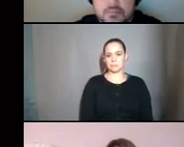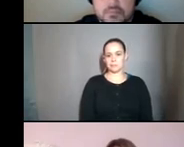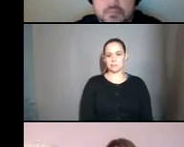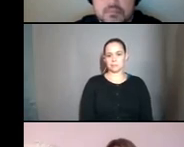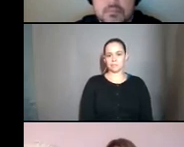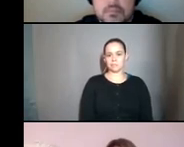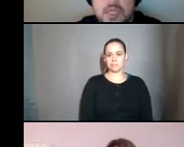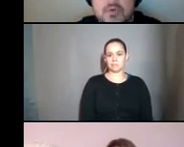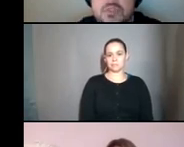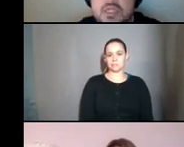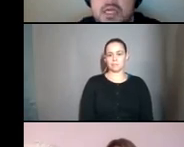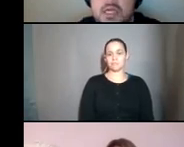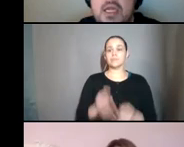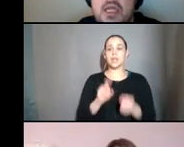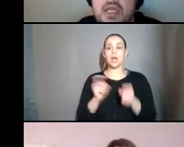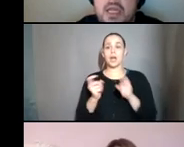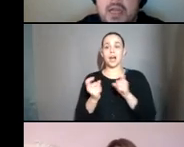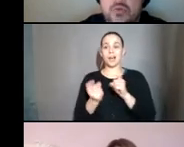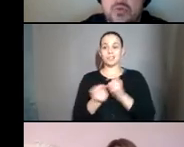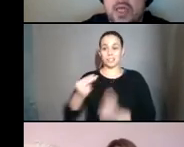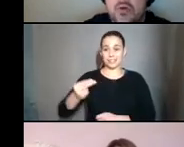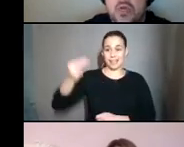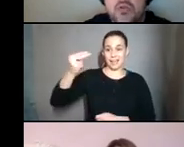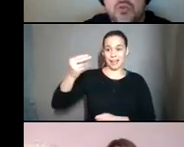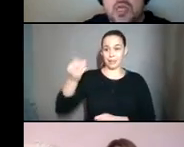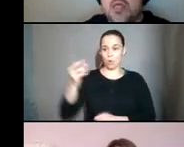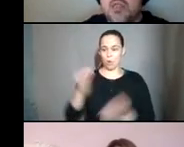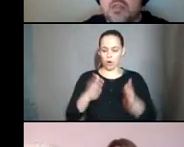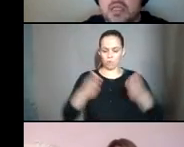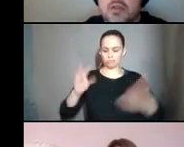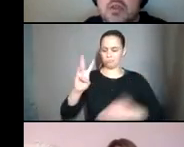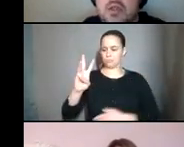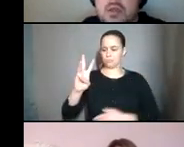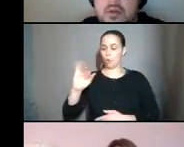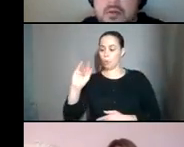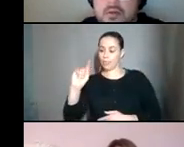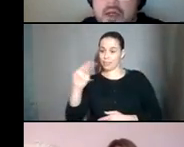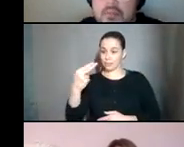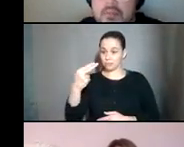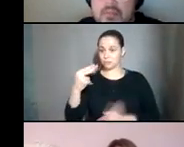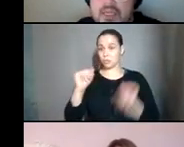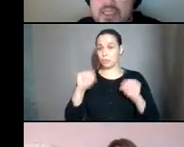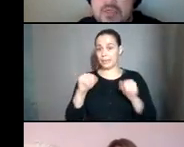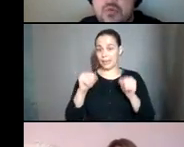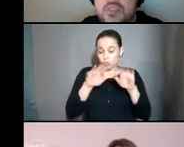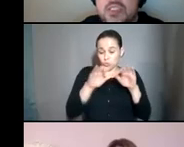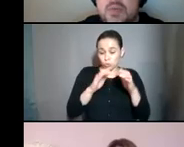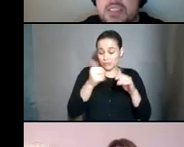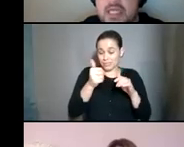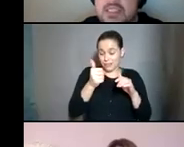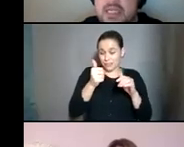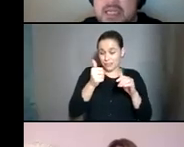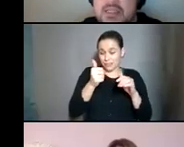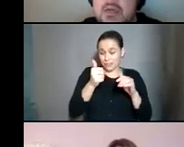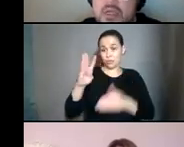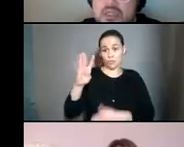Adjust the height or width of the array by groups of 10 to get as close to 49 and